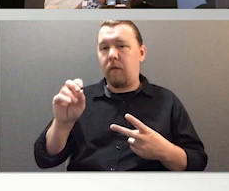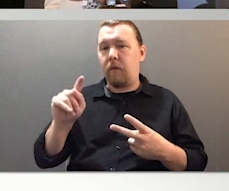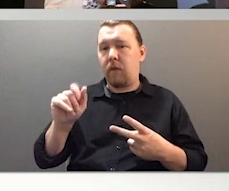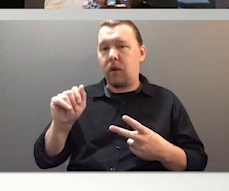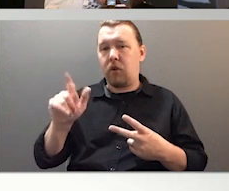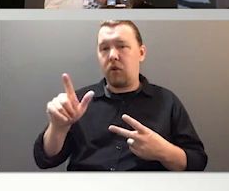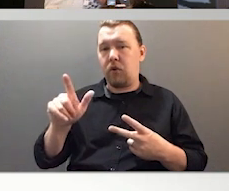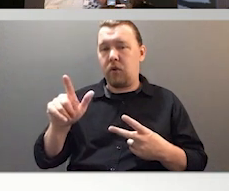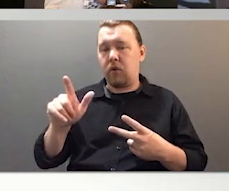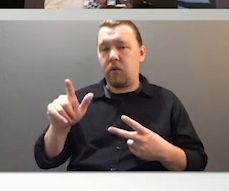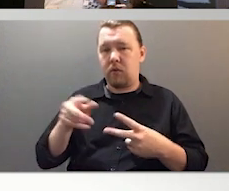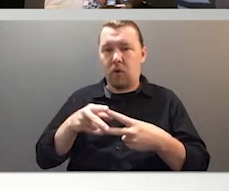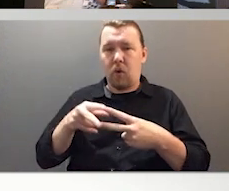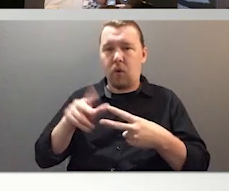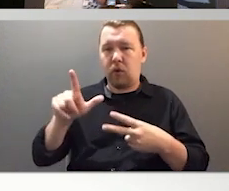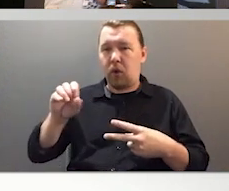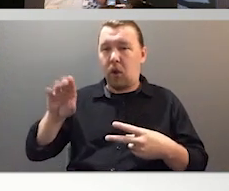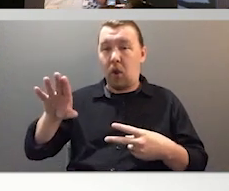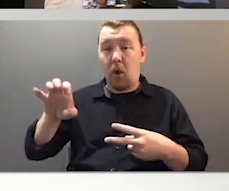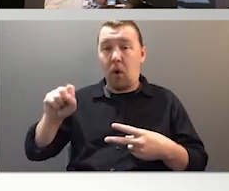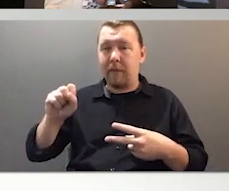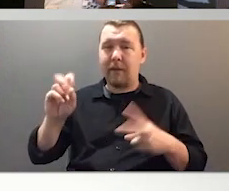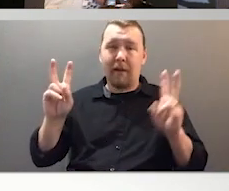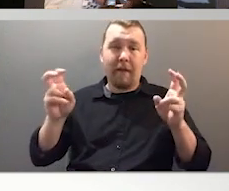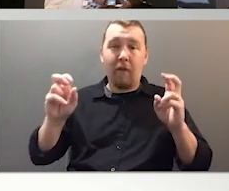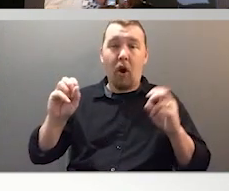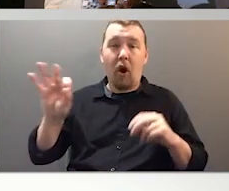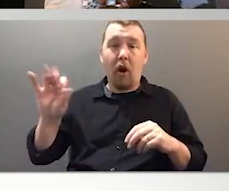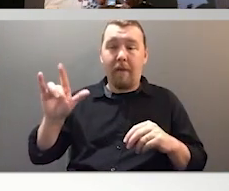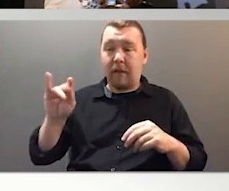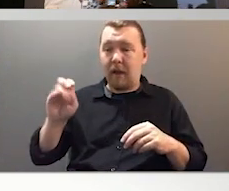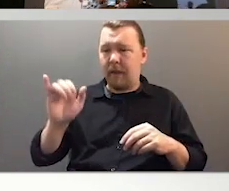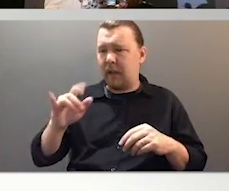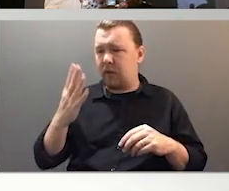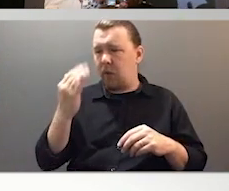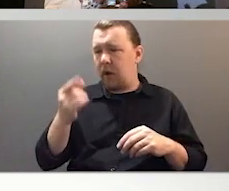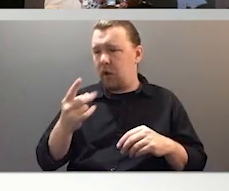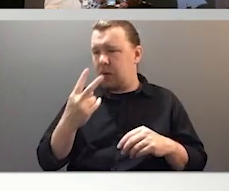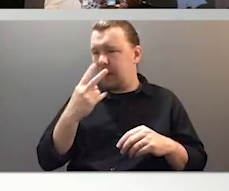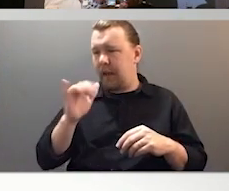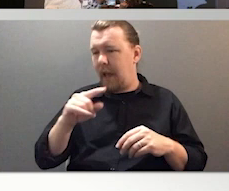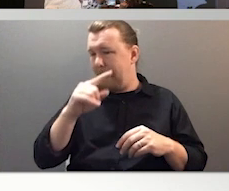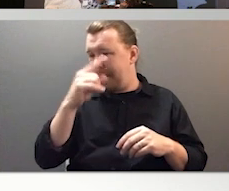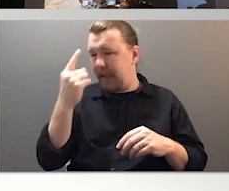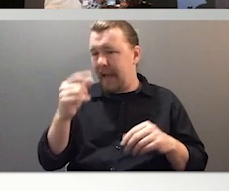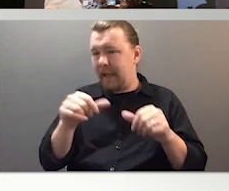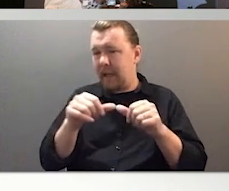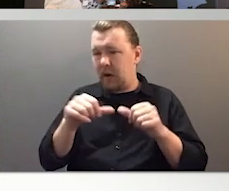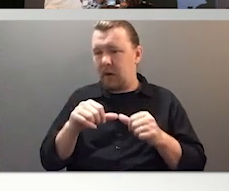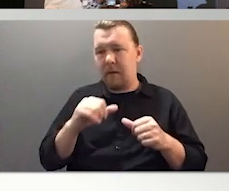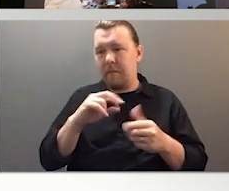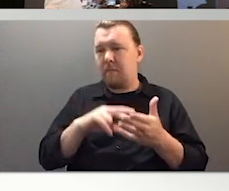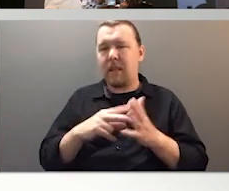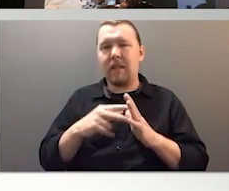should. So that's why you're seeing kind of that black area. That means it's not firing.